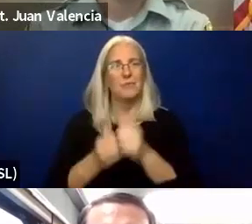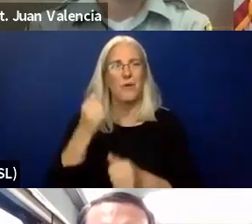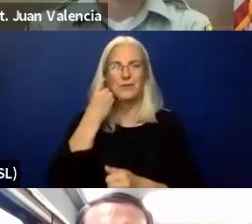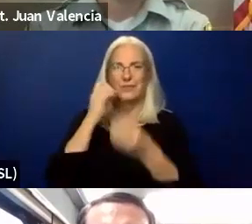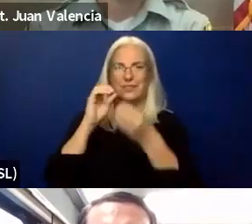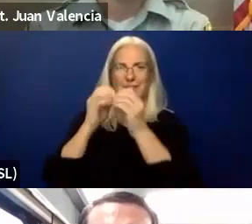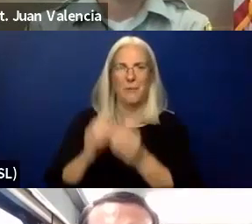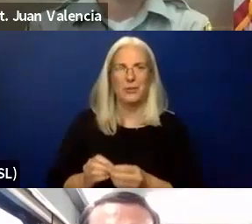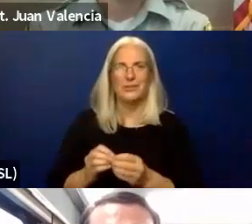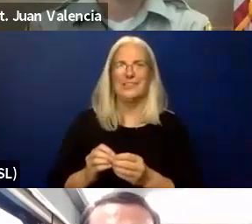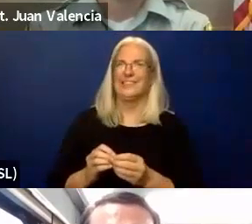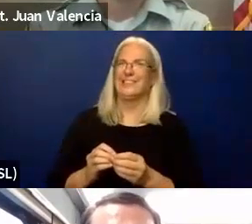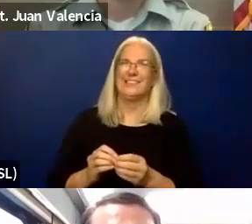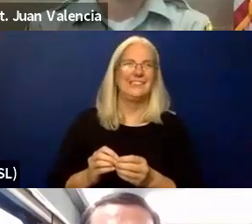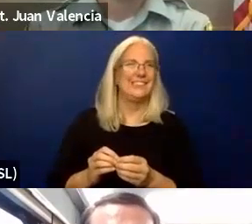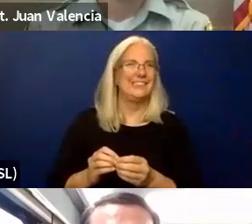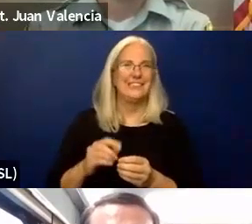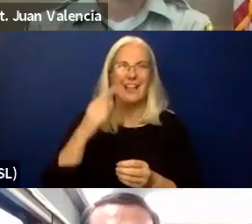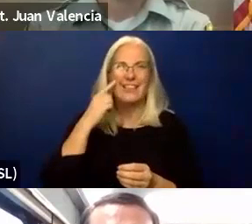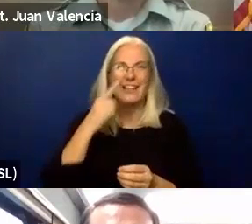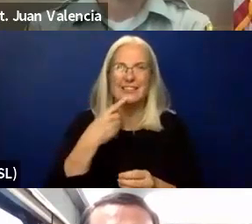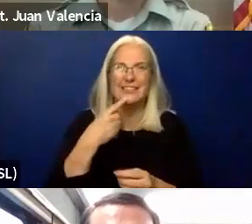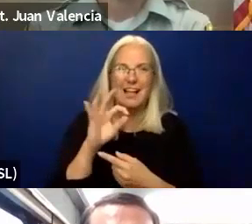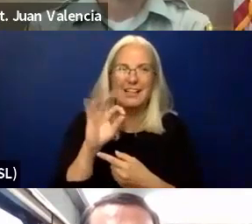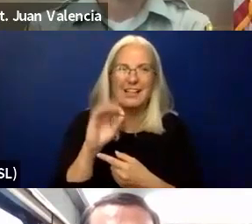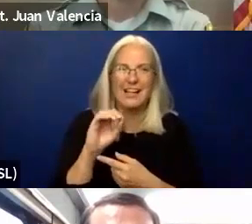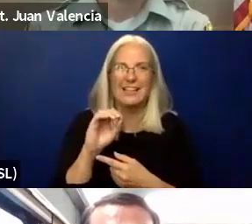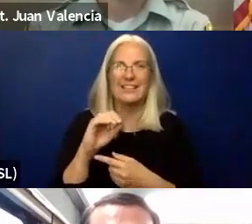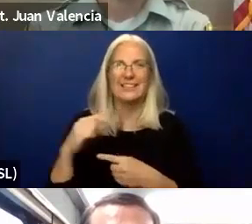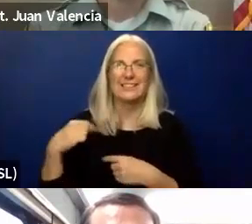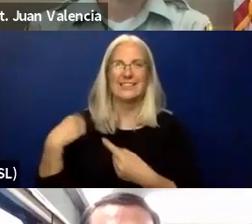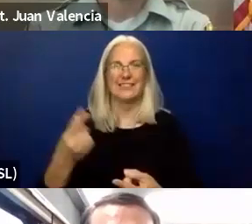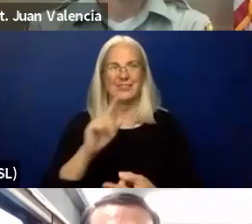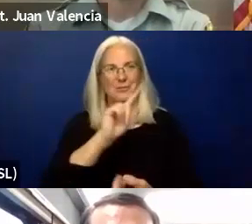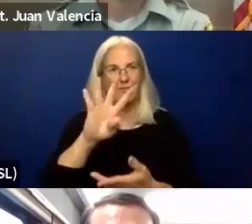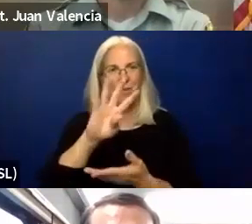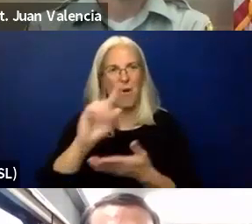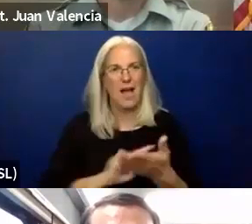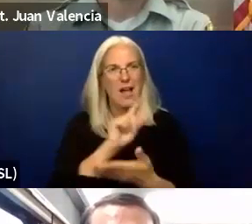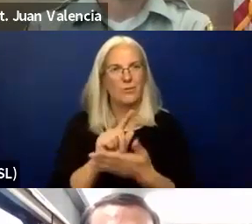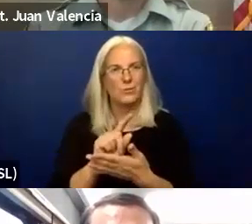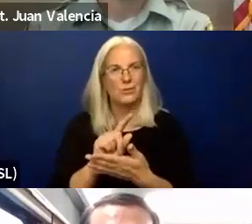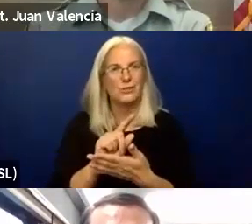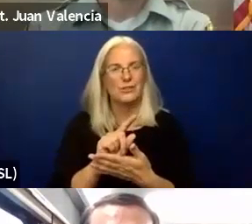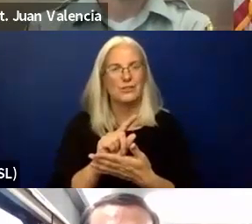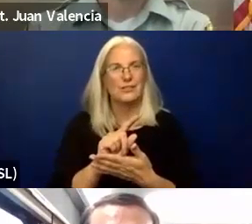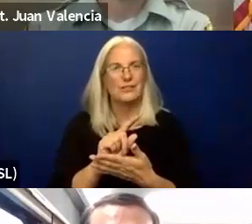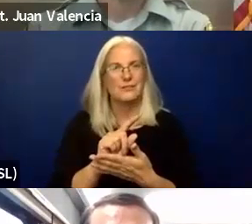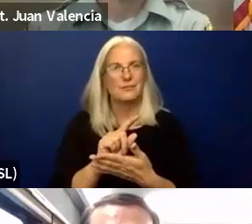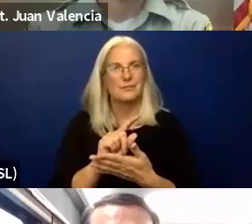90, in the past 24 hours. Is there